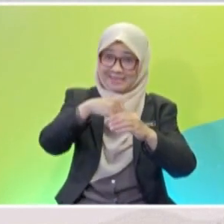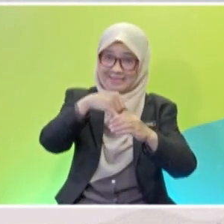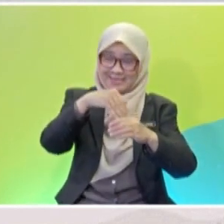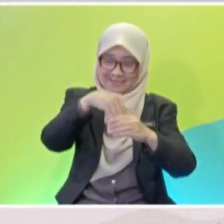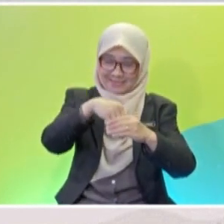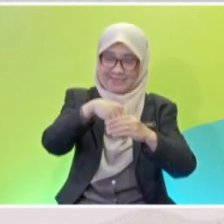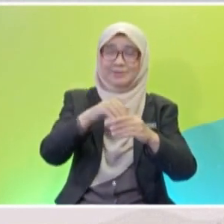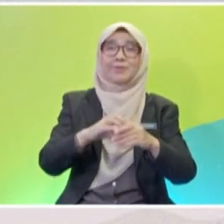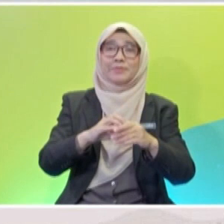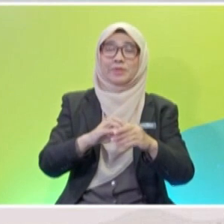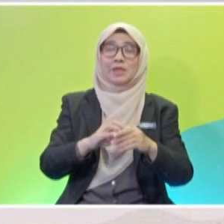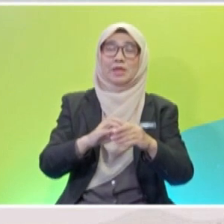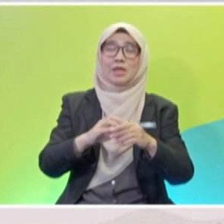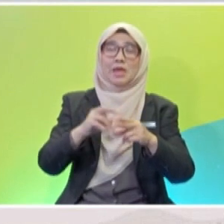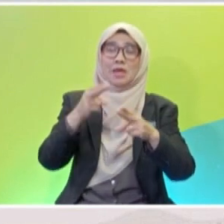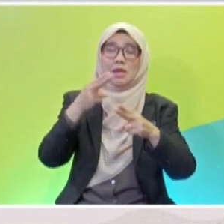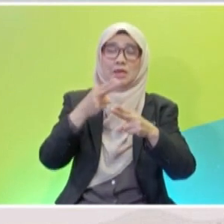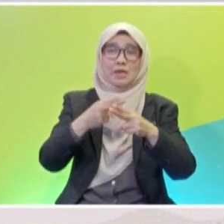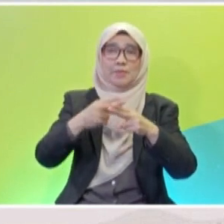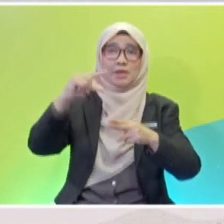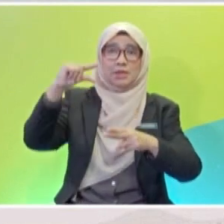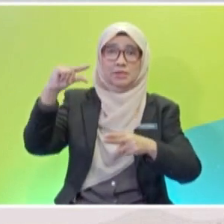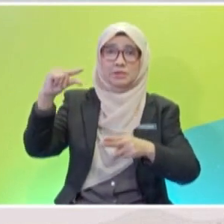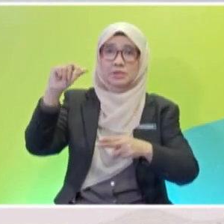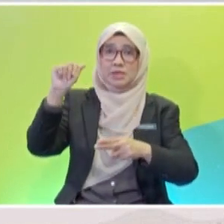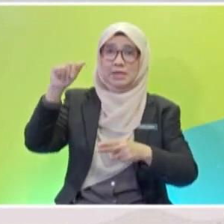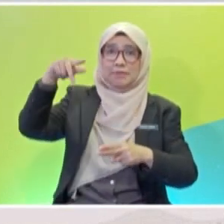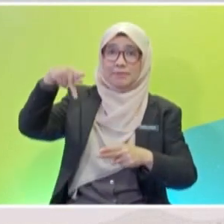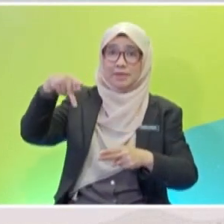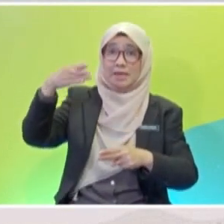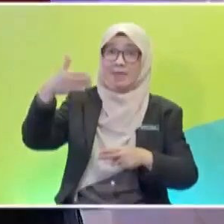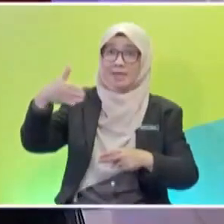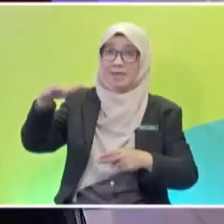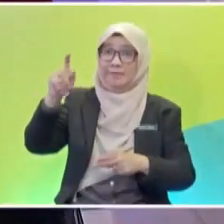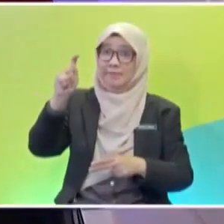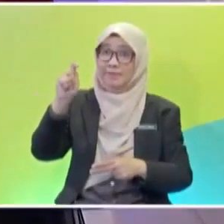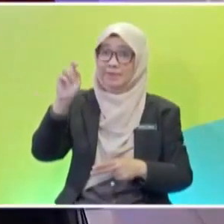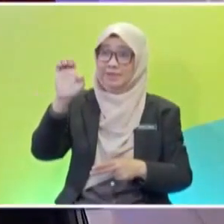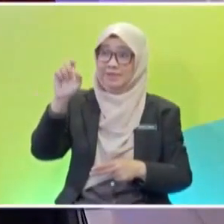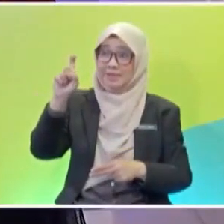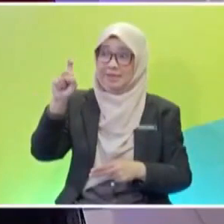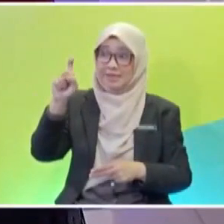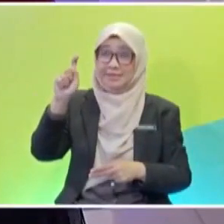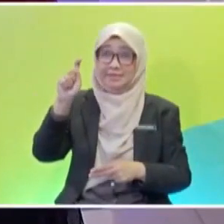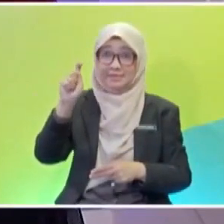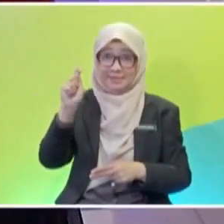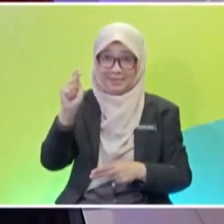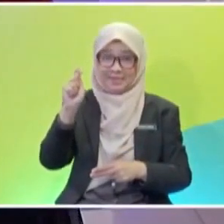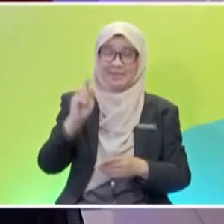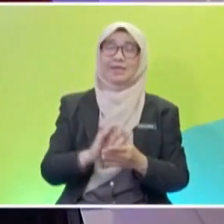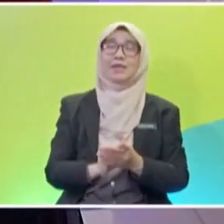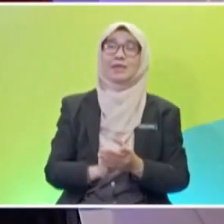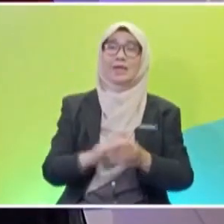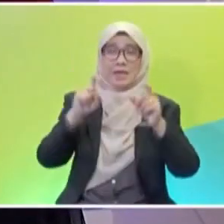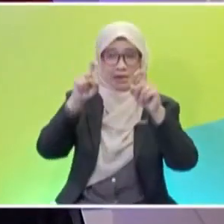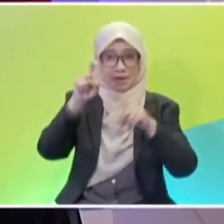text. And it's not really that difficult, actually. Mm-hmm. What you need to do is read each sentences